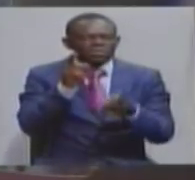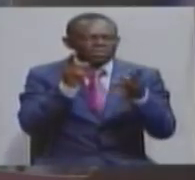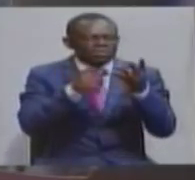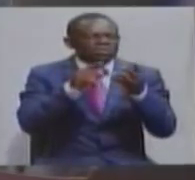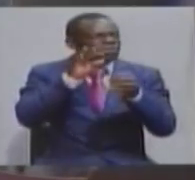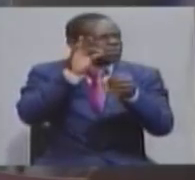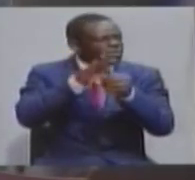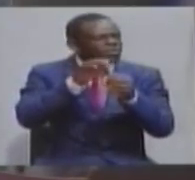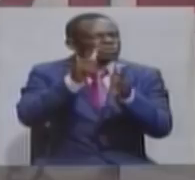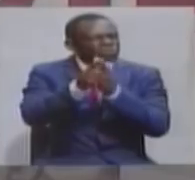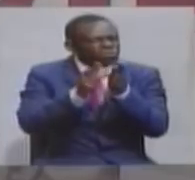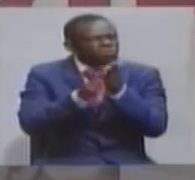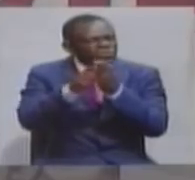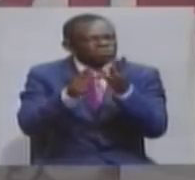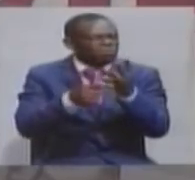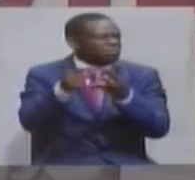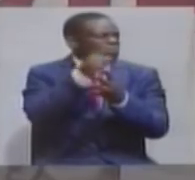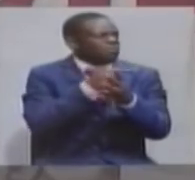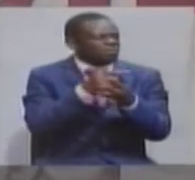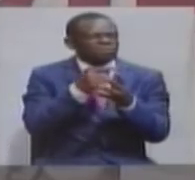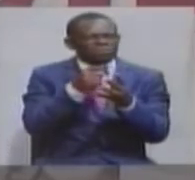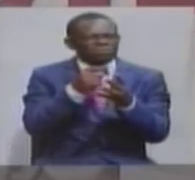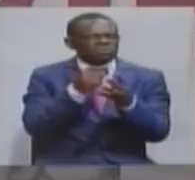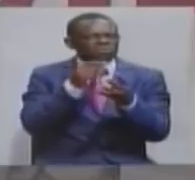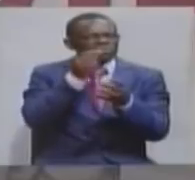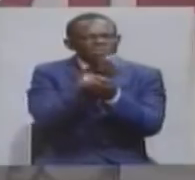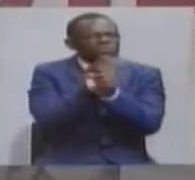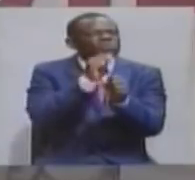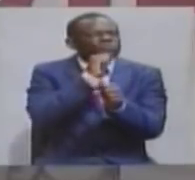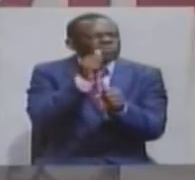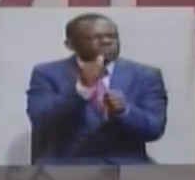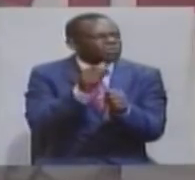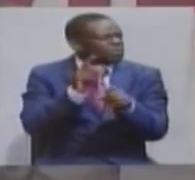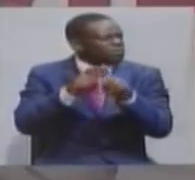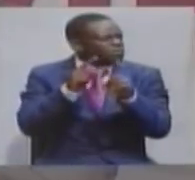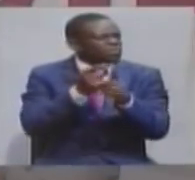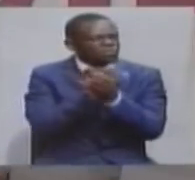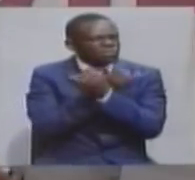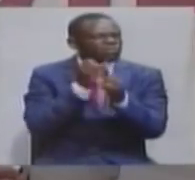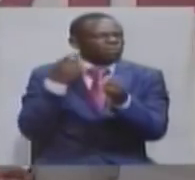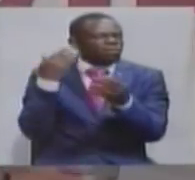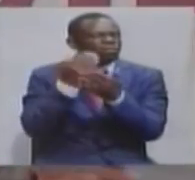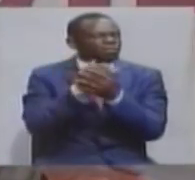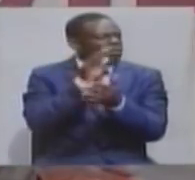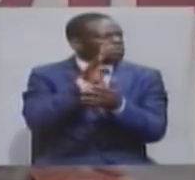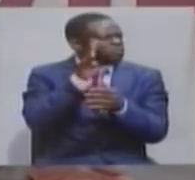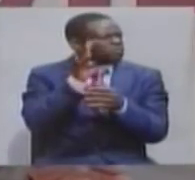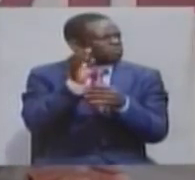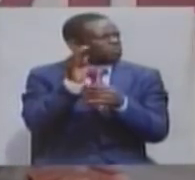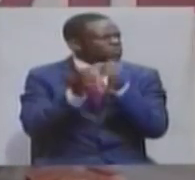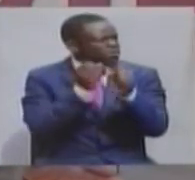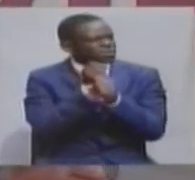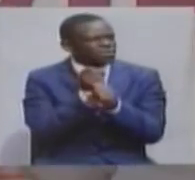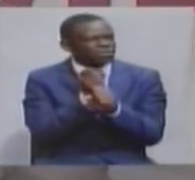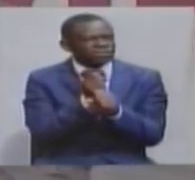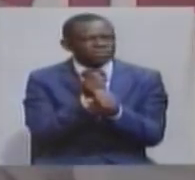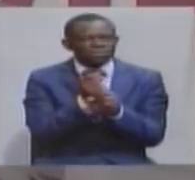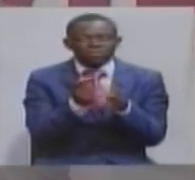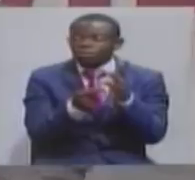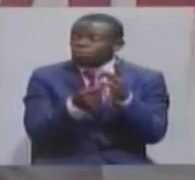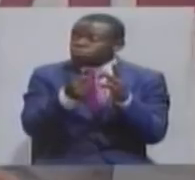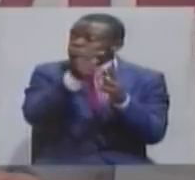Zulu, are extremely dynamic. They're very dynamic. And because of the dynamism of society, you'll